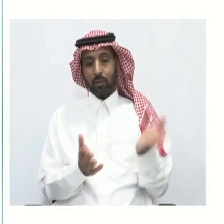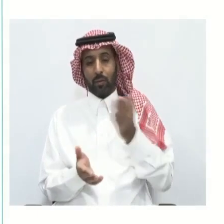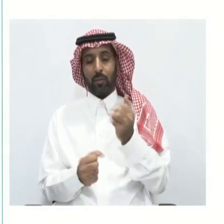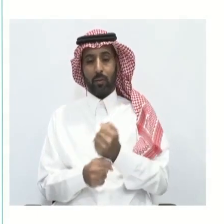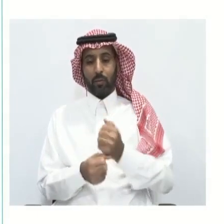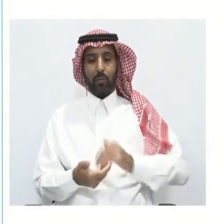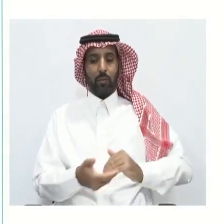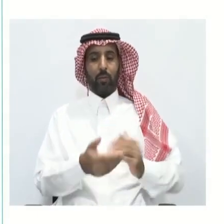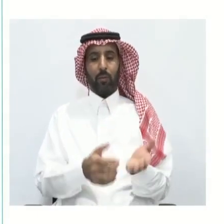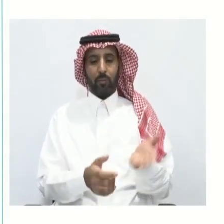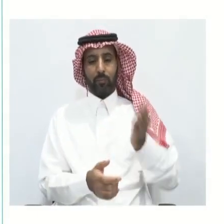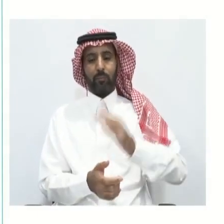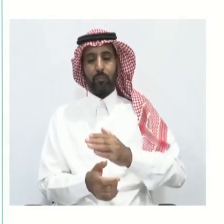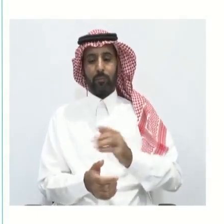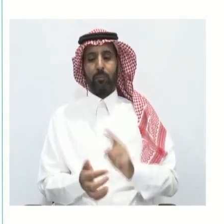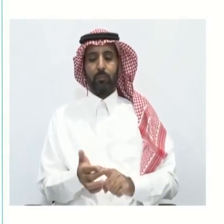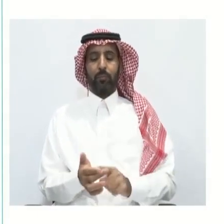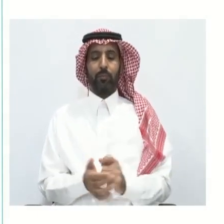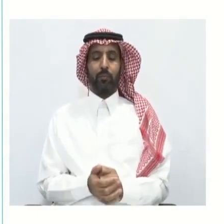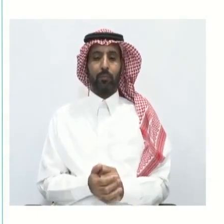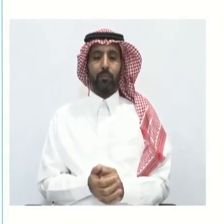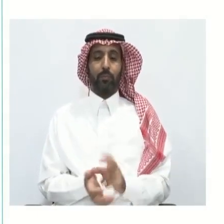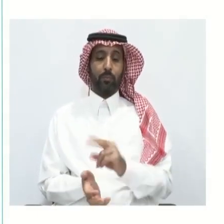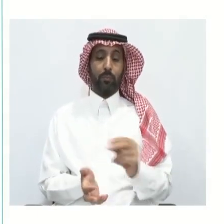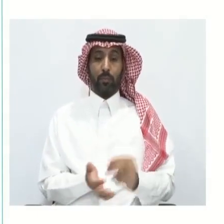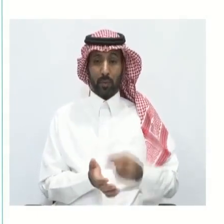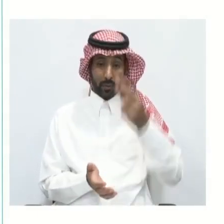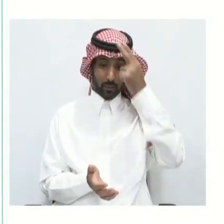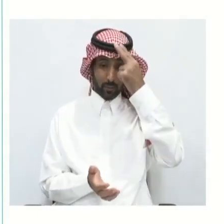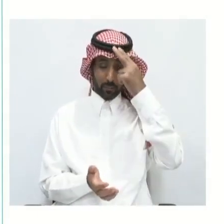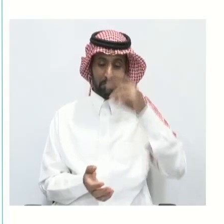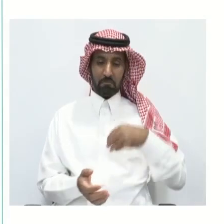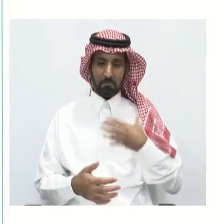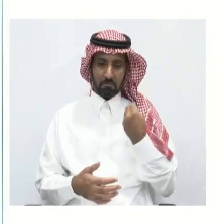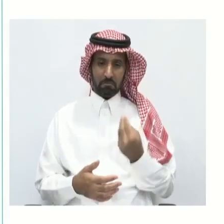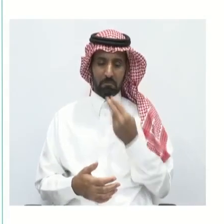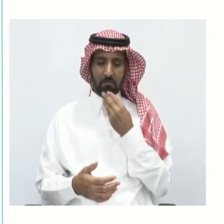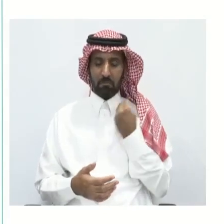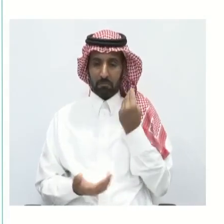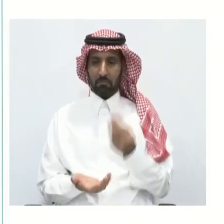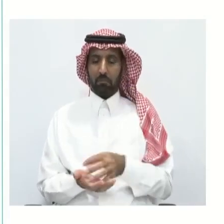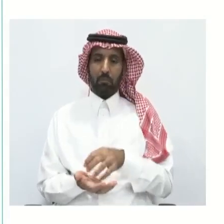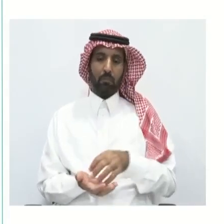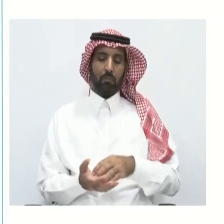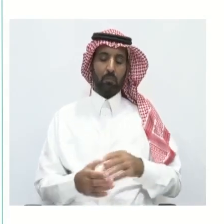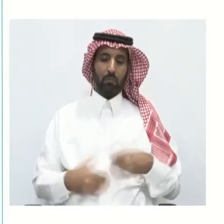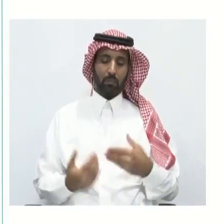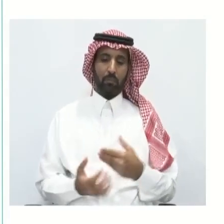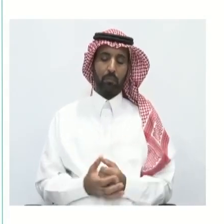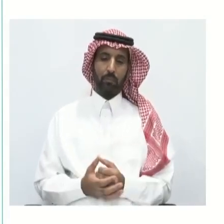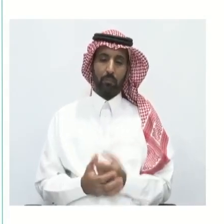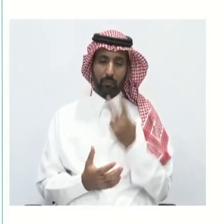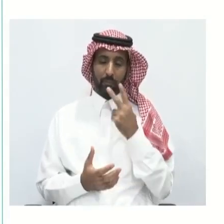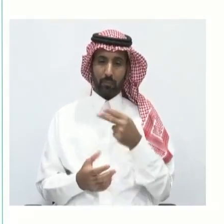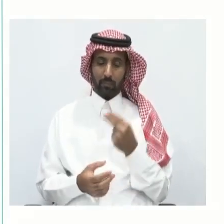the adjectives. For example, here we say Saudi Arabia is an interesting place. Saudi Arabia is an interesting place.